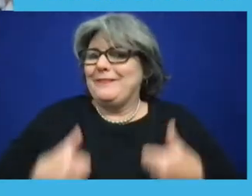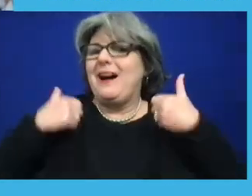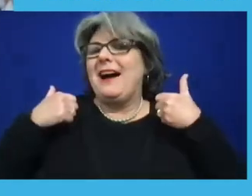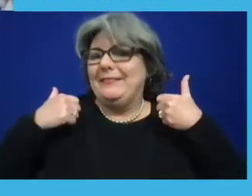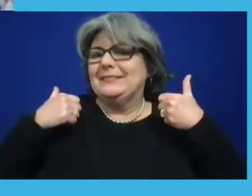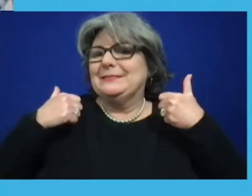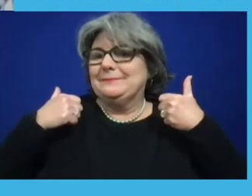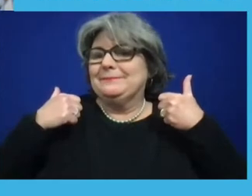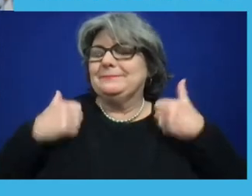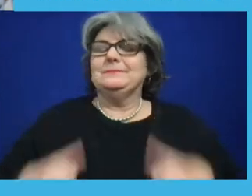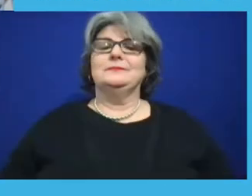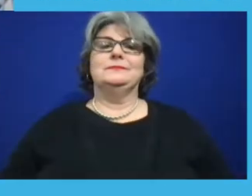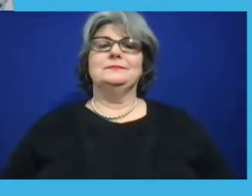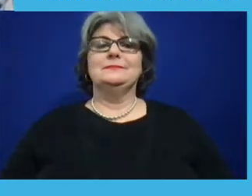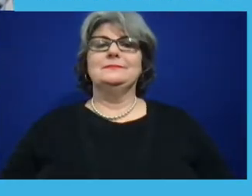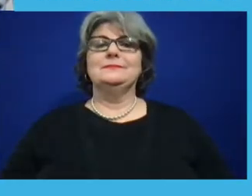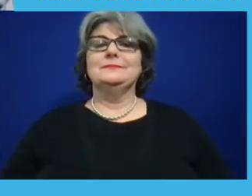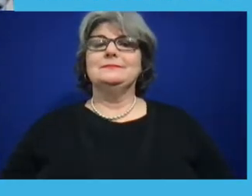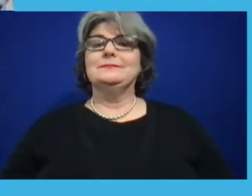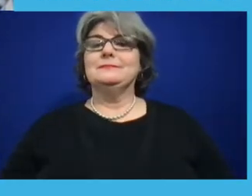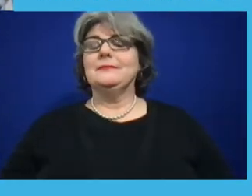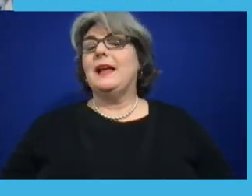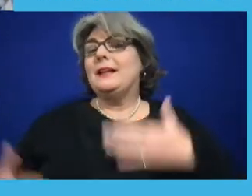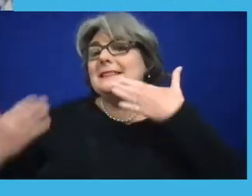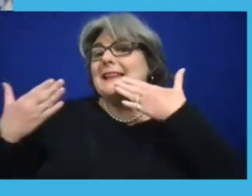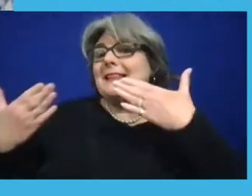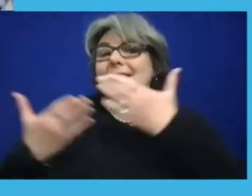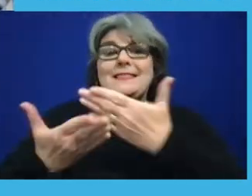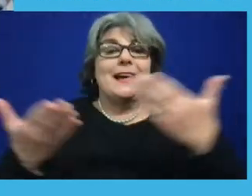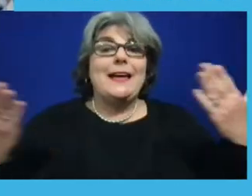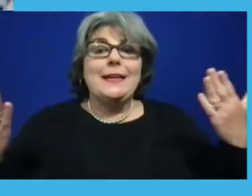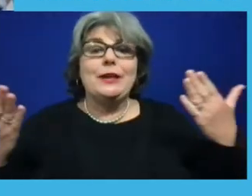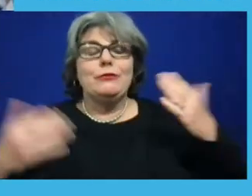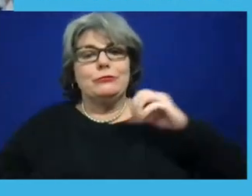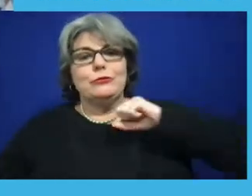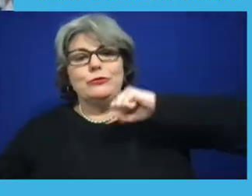a pandemic and came out on the other side.